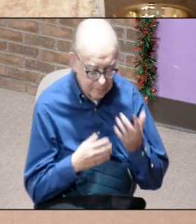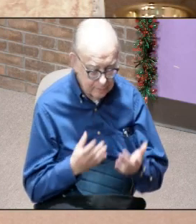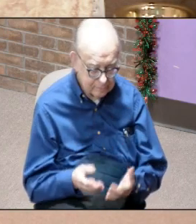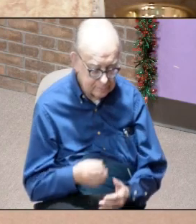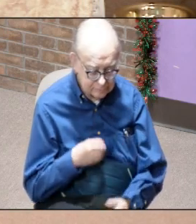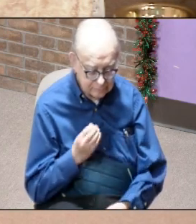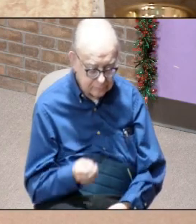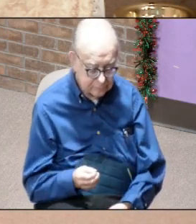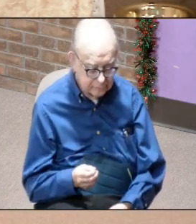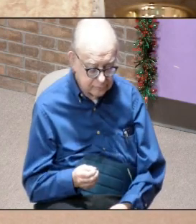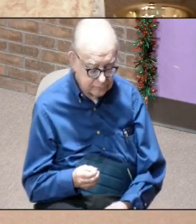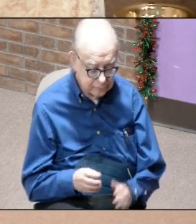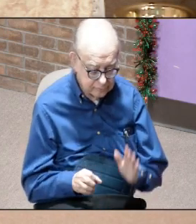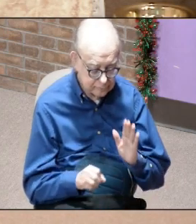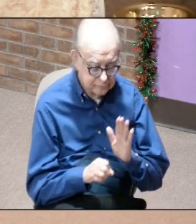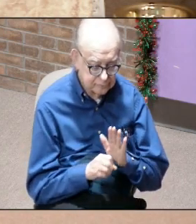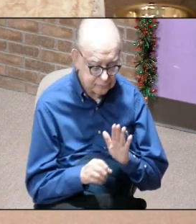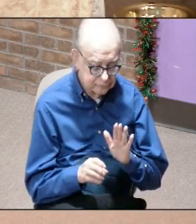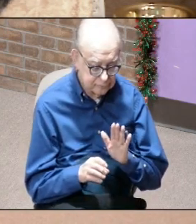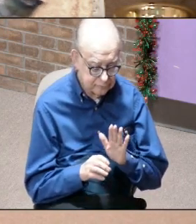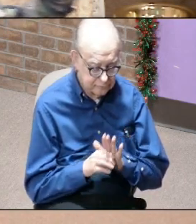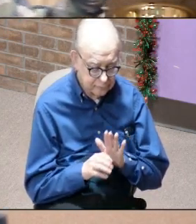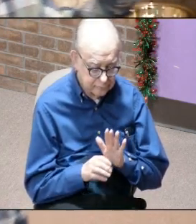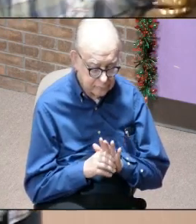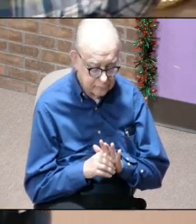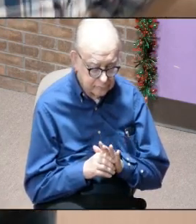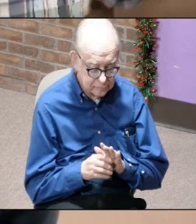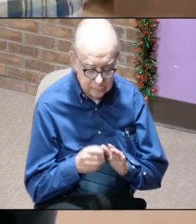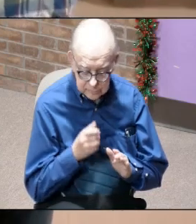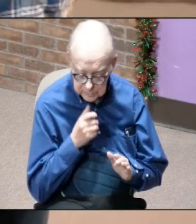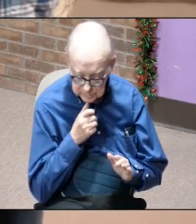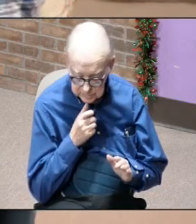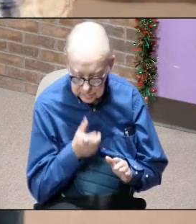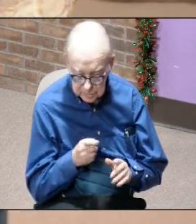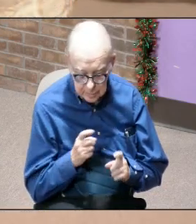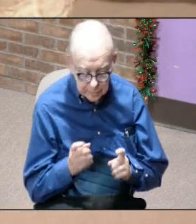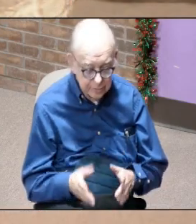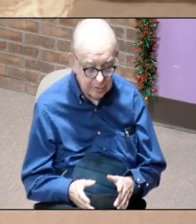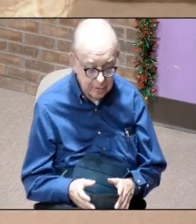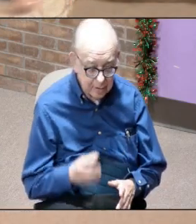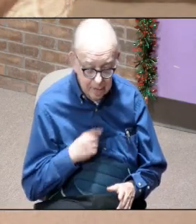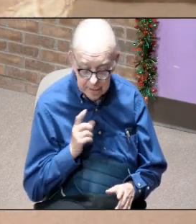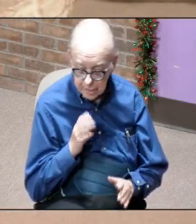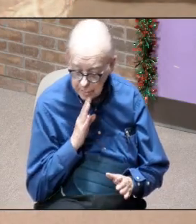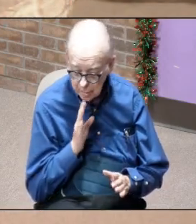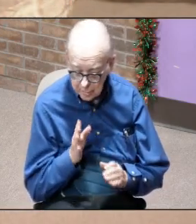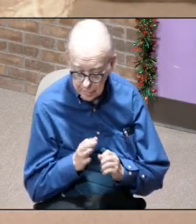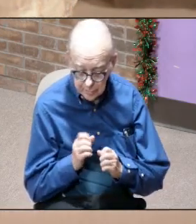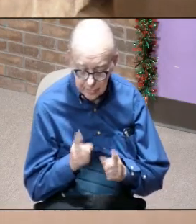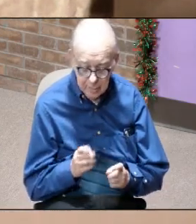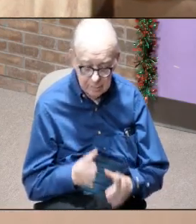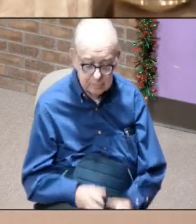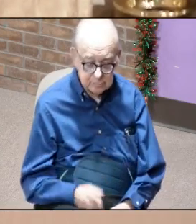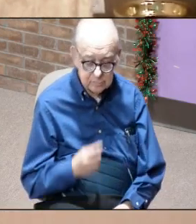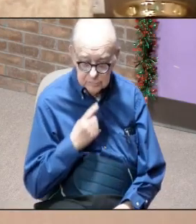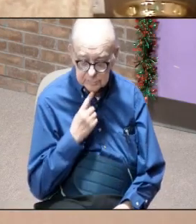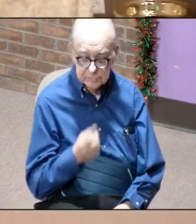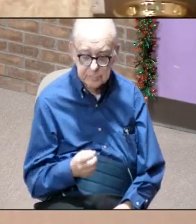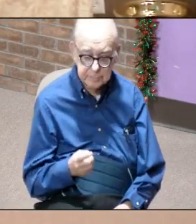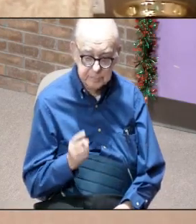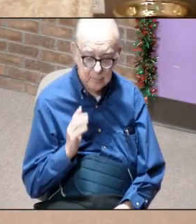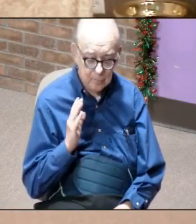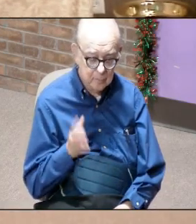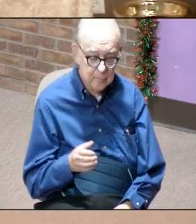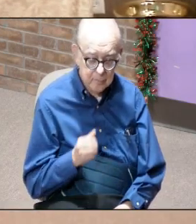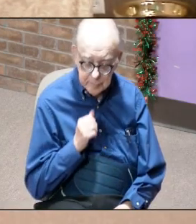I have a big old sign on me saying, hey, who's the sinner? I need to talk to you. No, really. Would